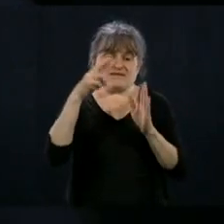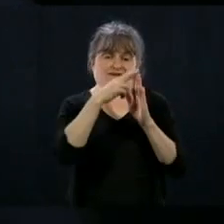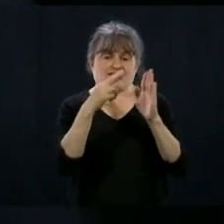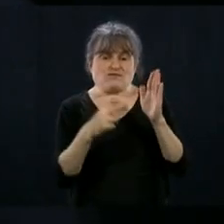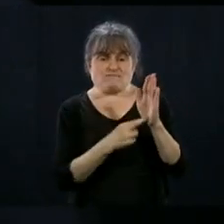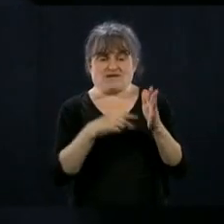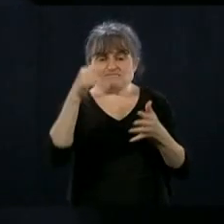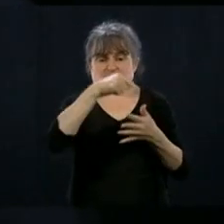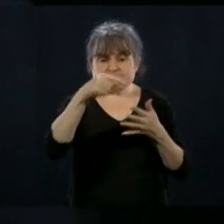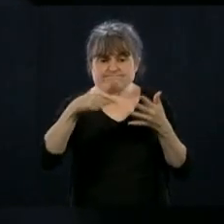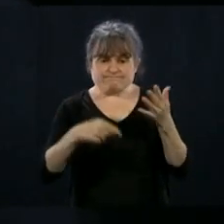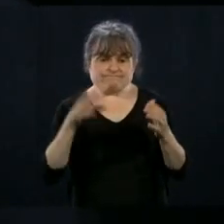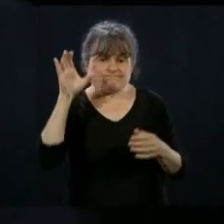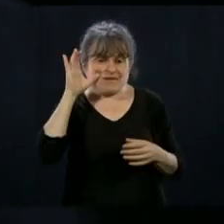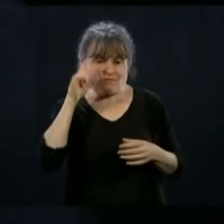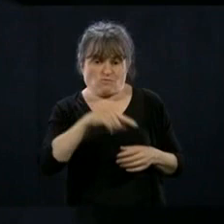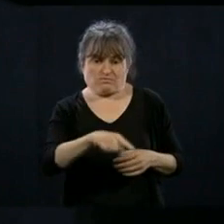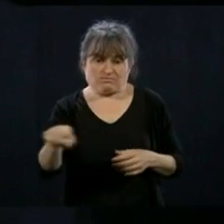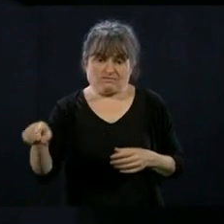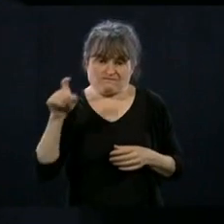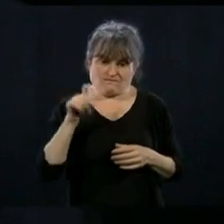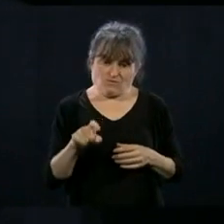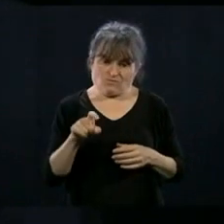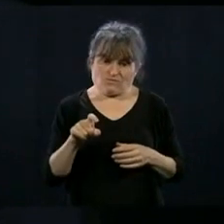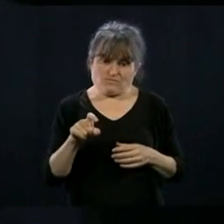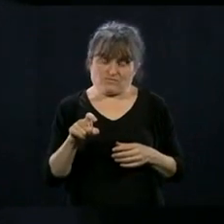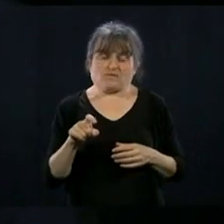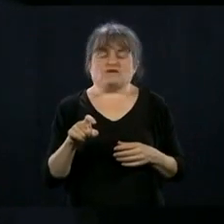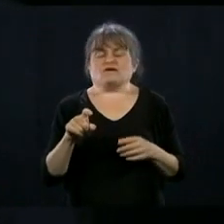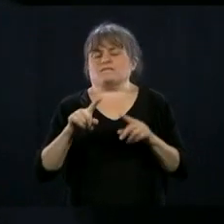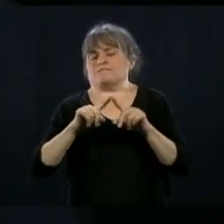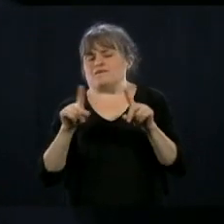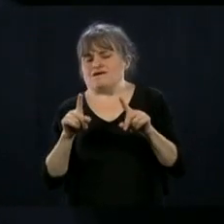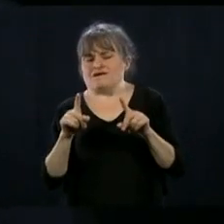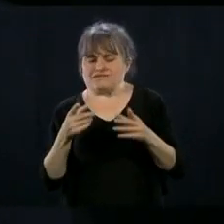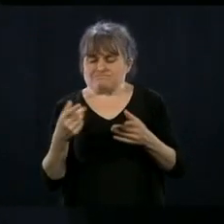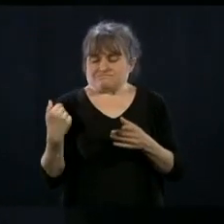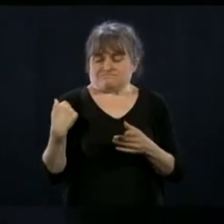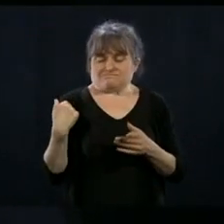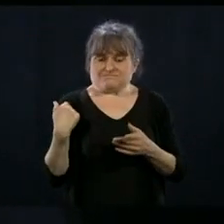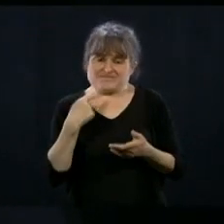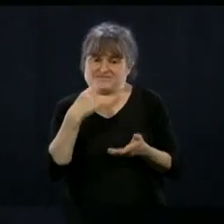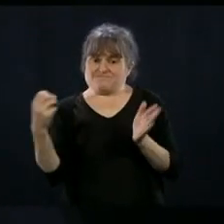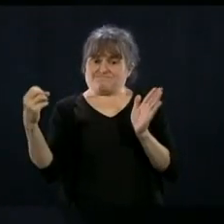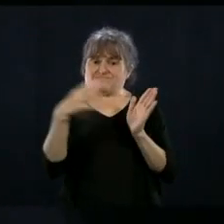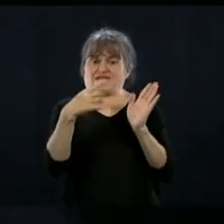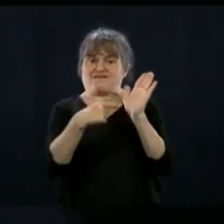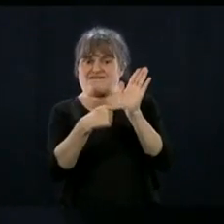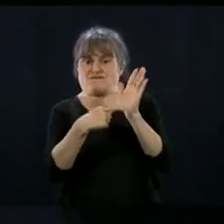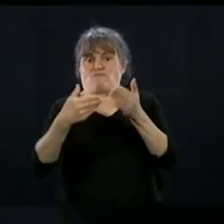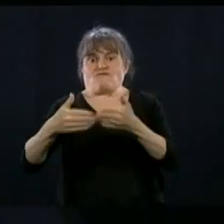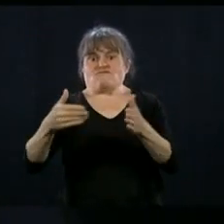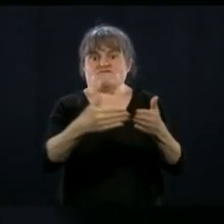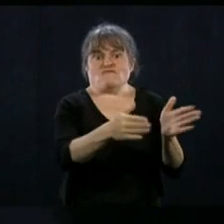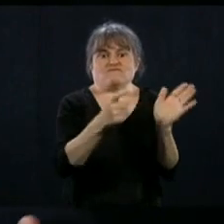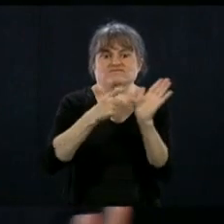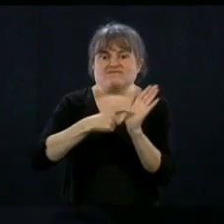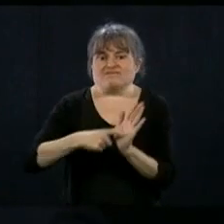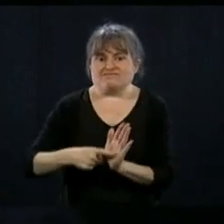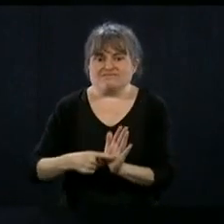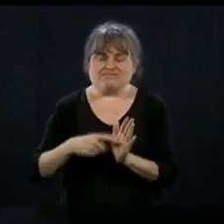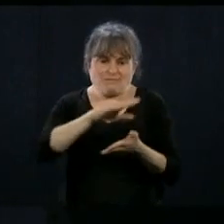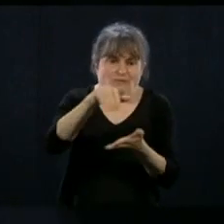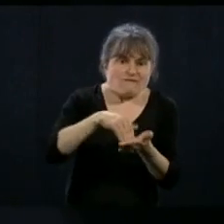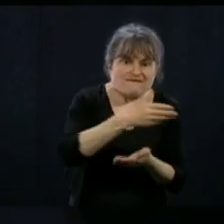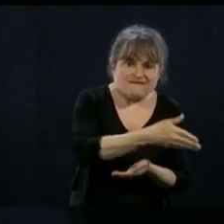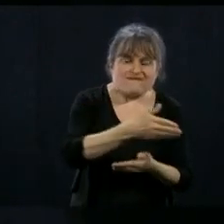Yes, we've made a plan. We presented it. It's a deconfinement prediction, particularly